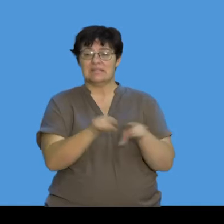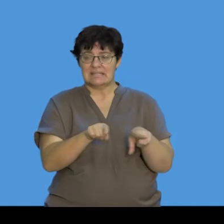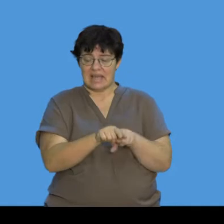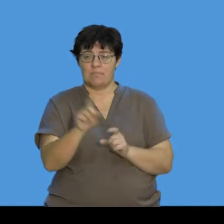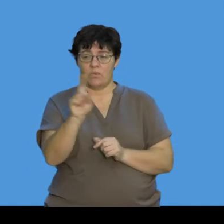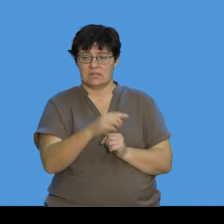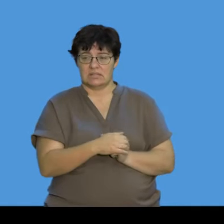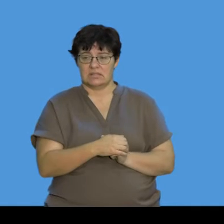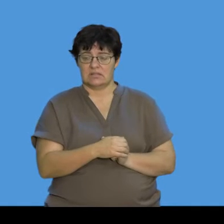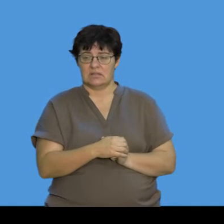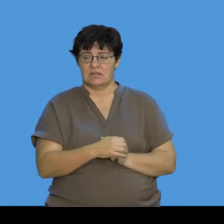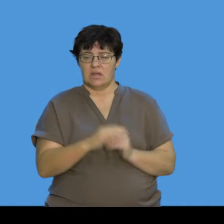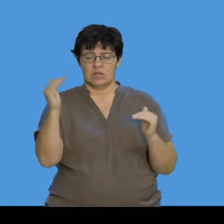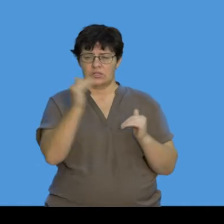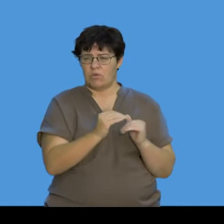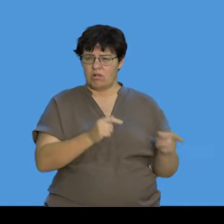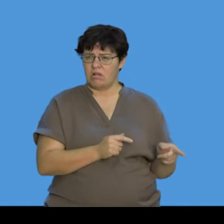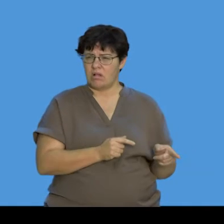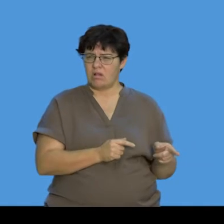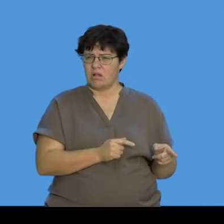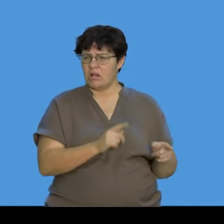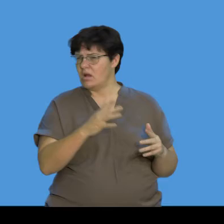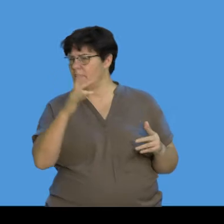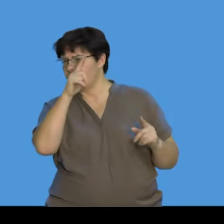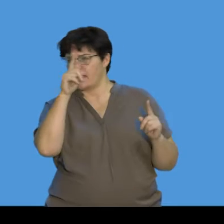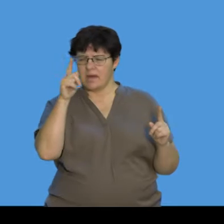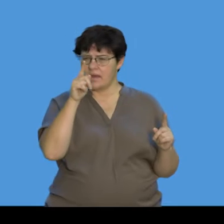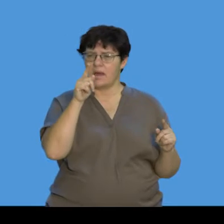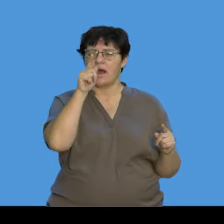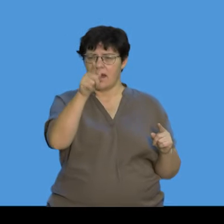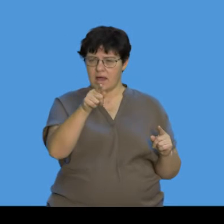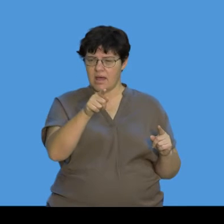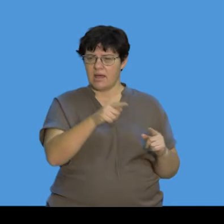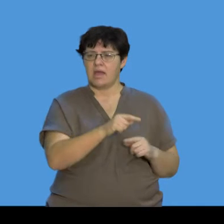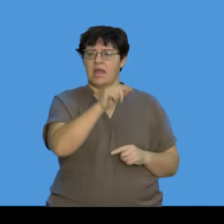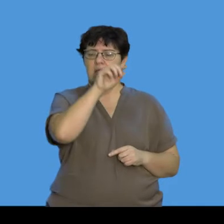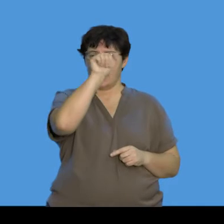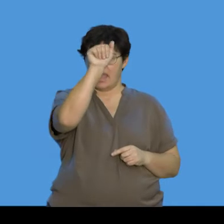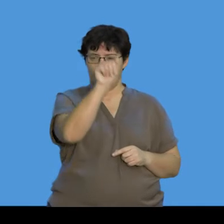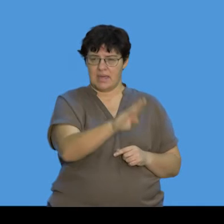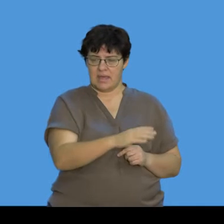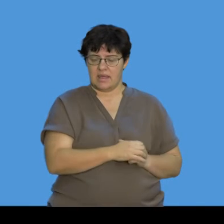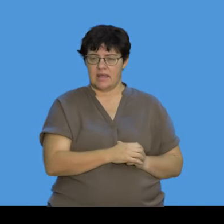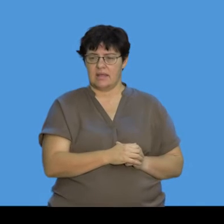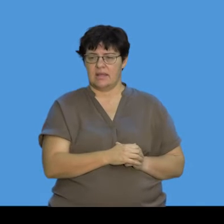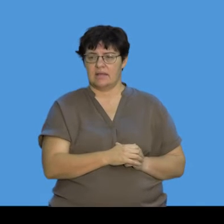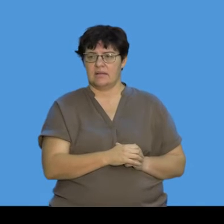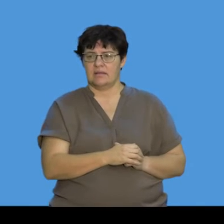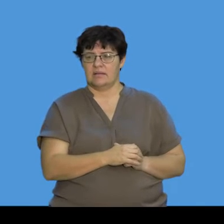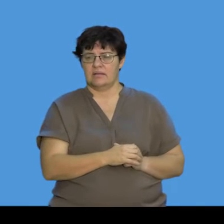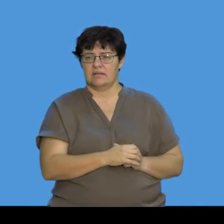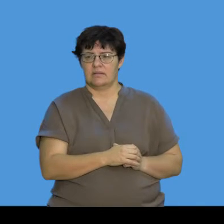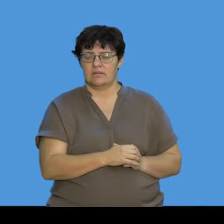as, what is the smallest side on the bigger triangle? It will be the AB. So that must be the same as